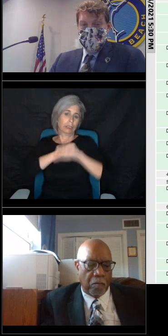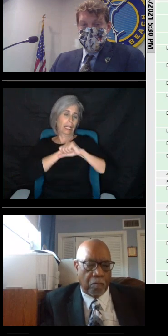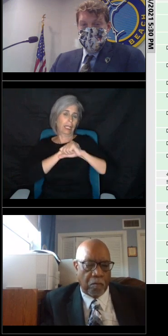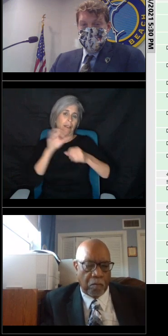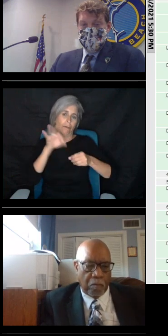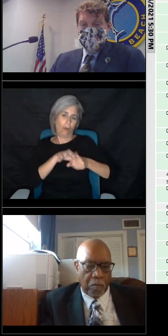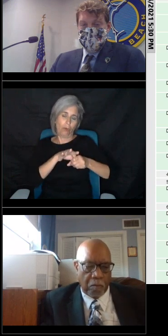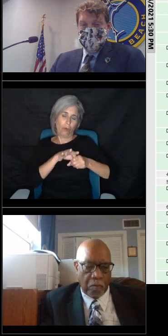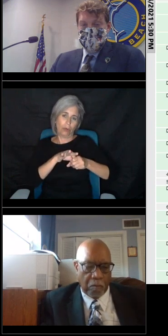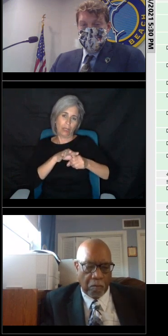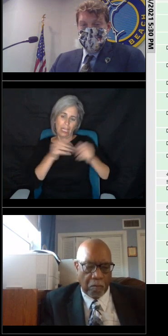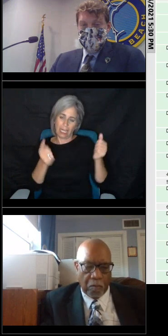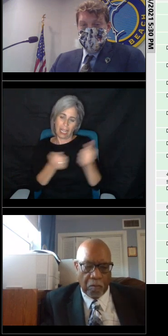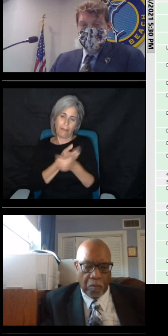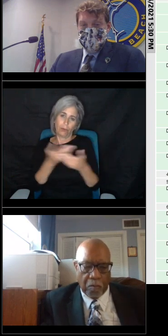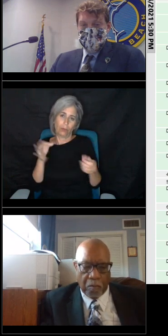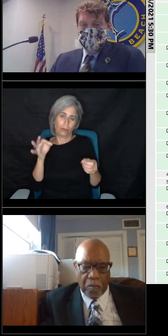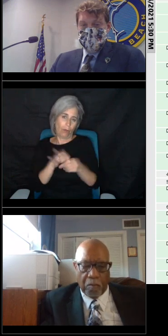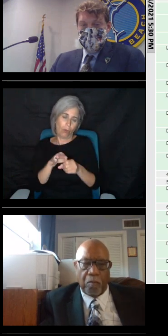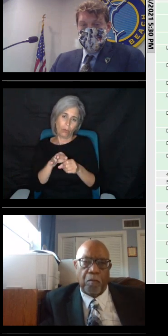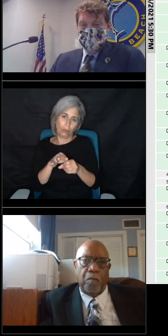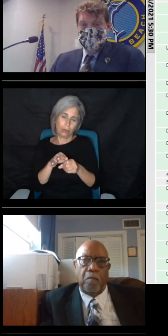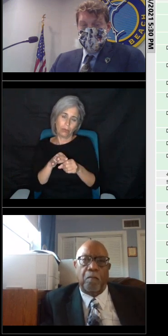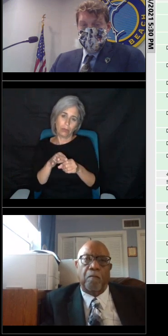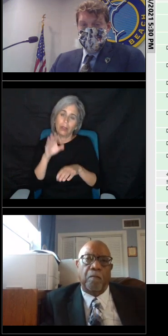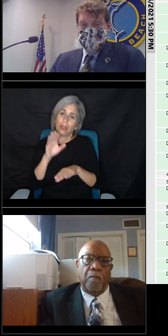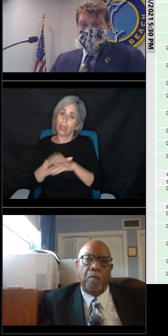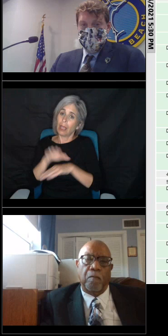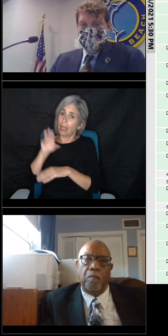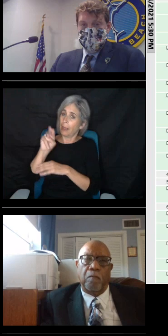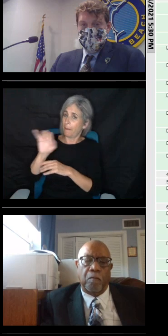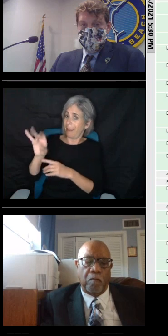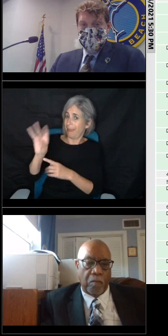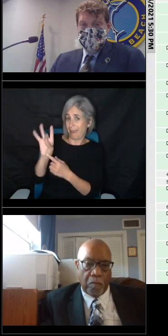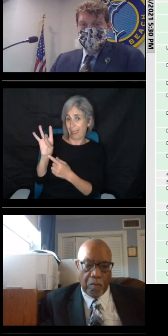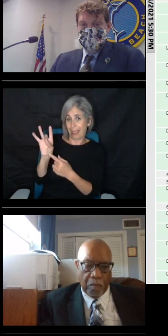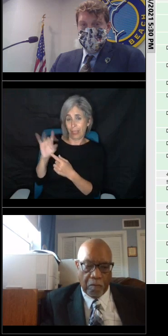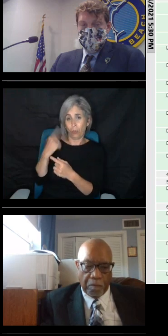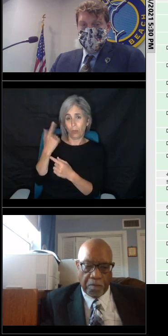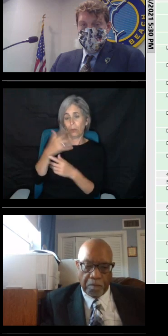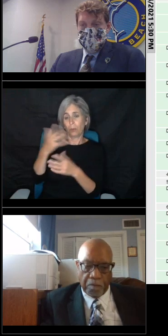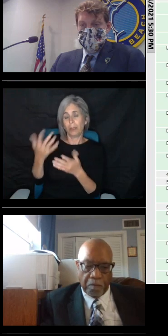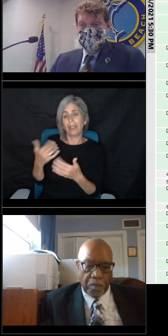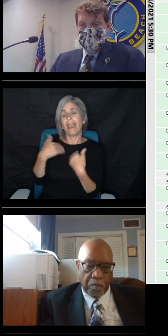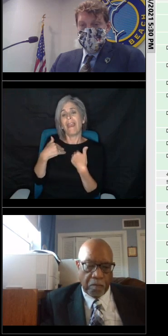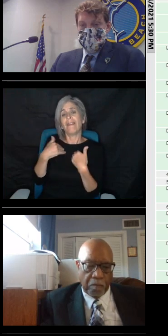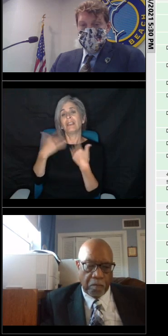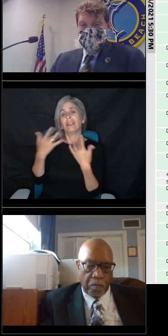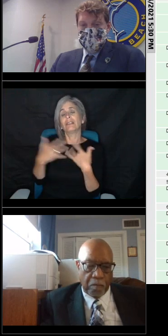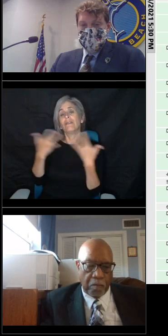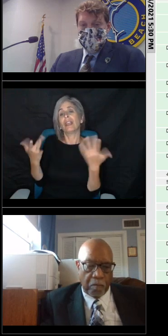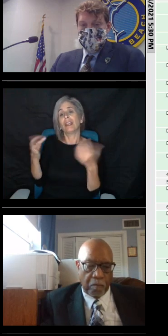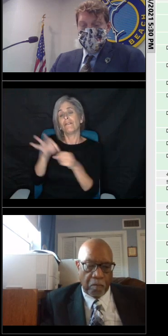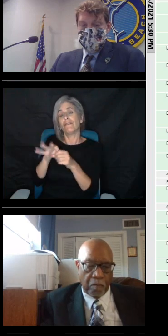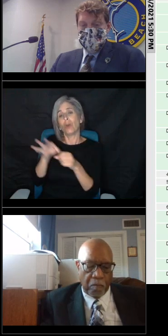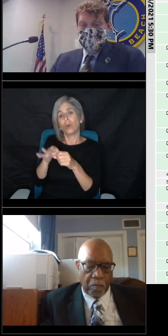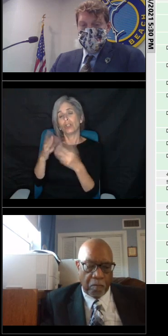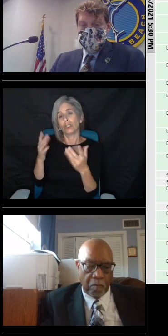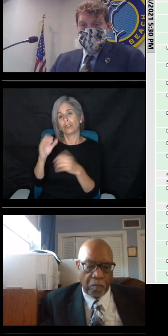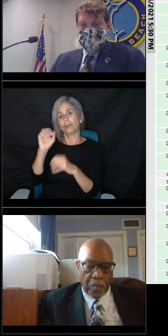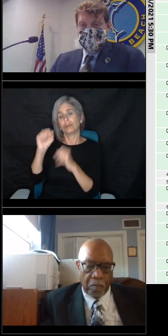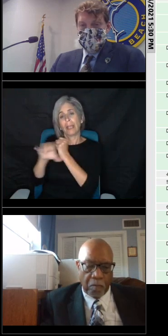vote and everyone's vote. On May the 8th, we will be holding a votercade here